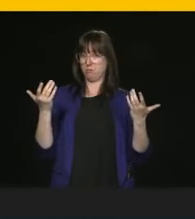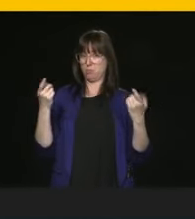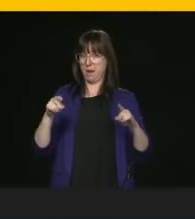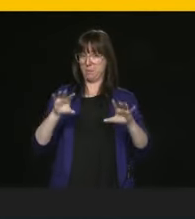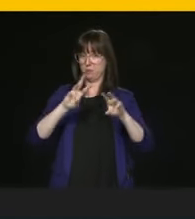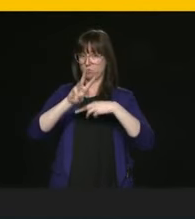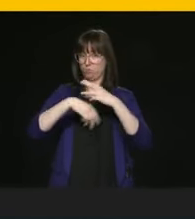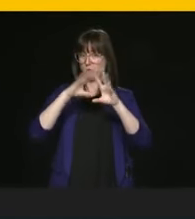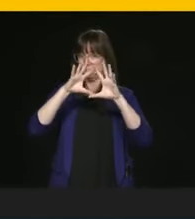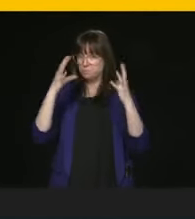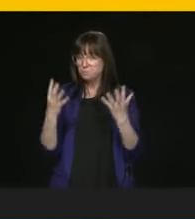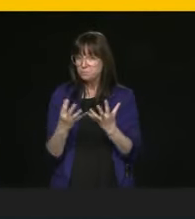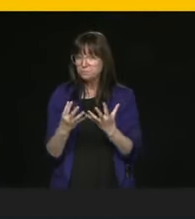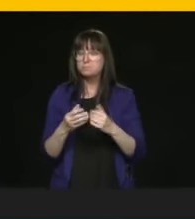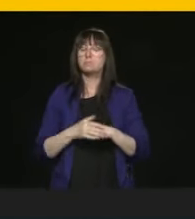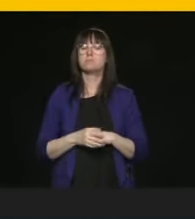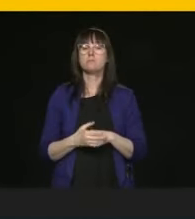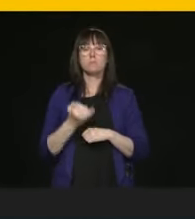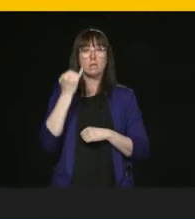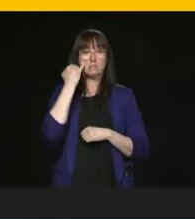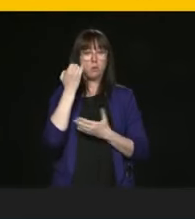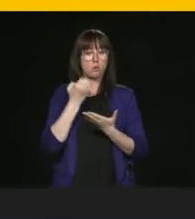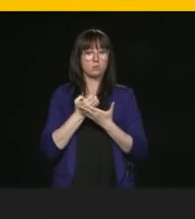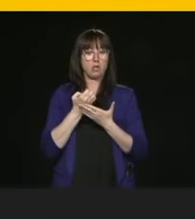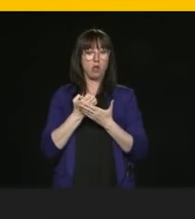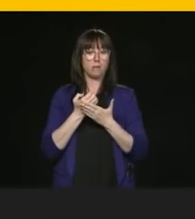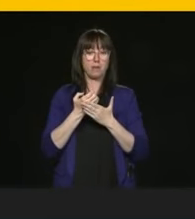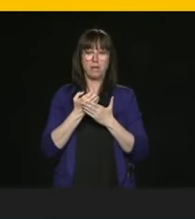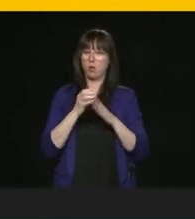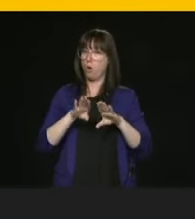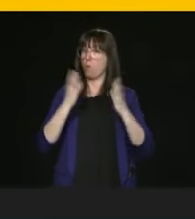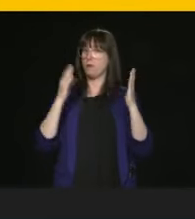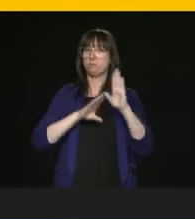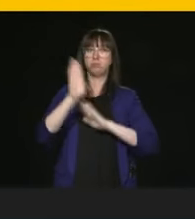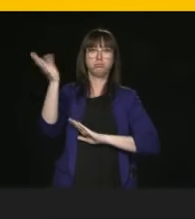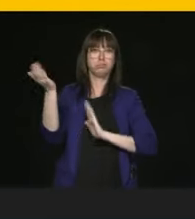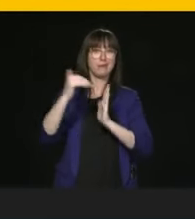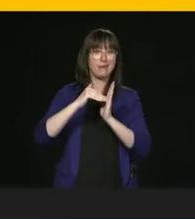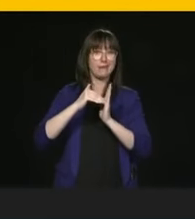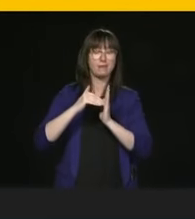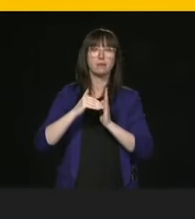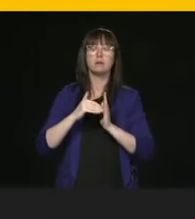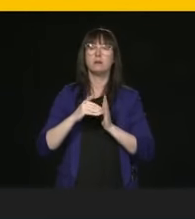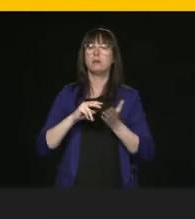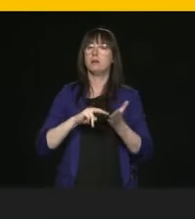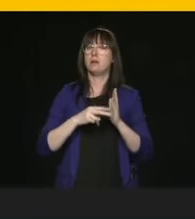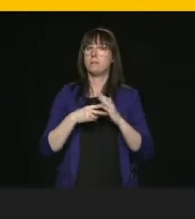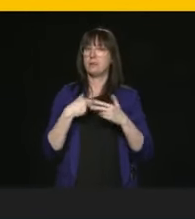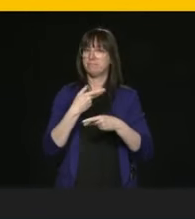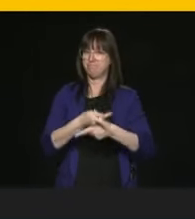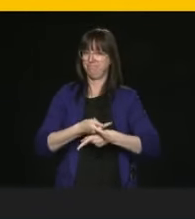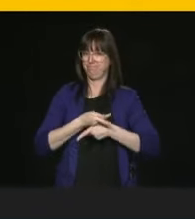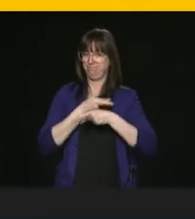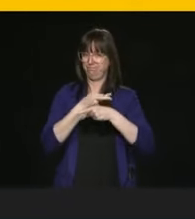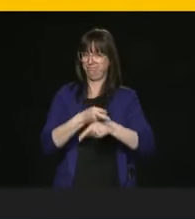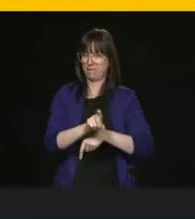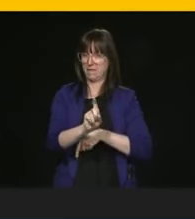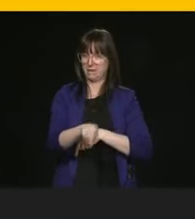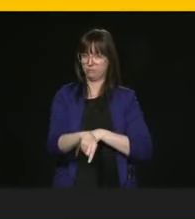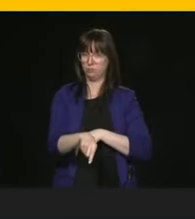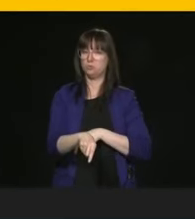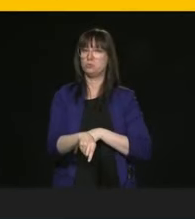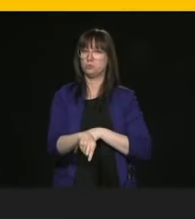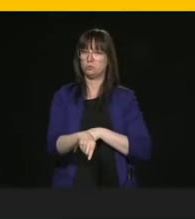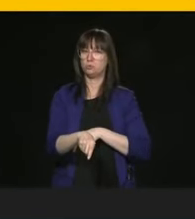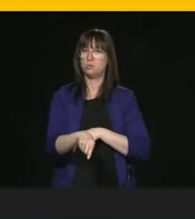the economy, then we must be very, very cautious, especially when it comes to public health. We have